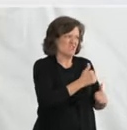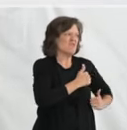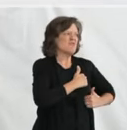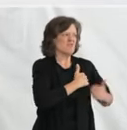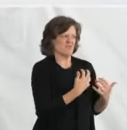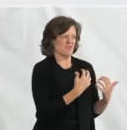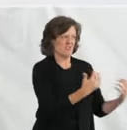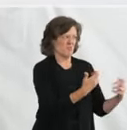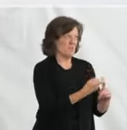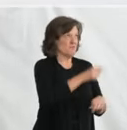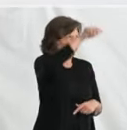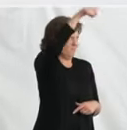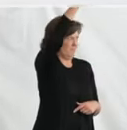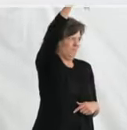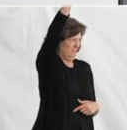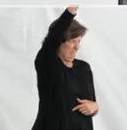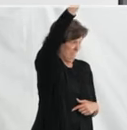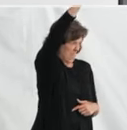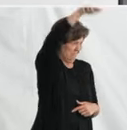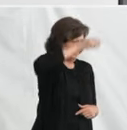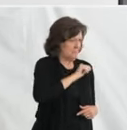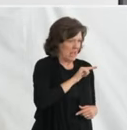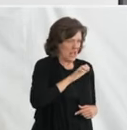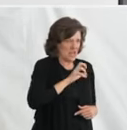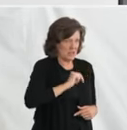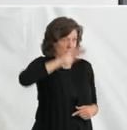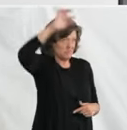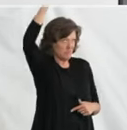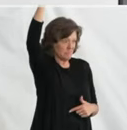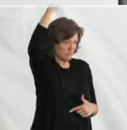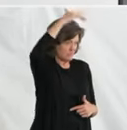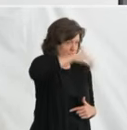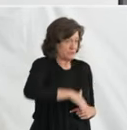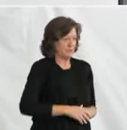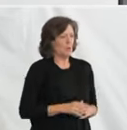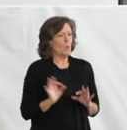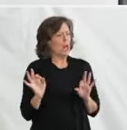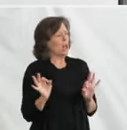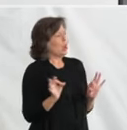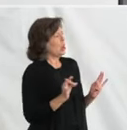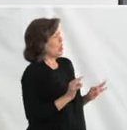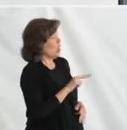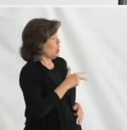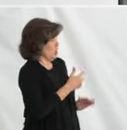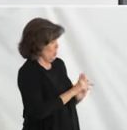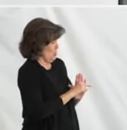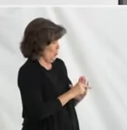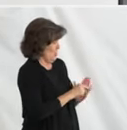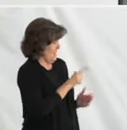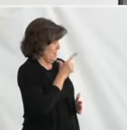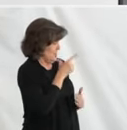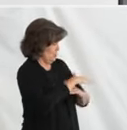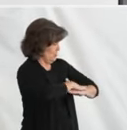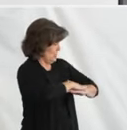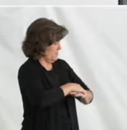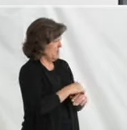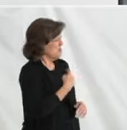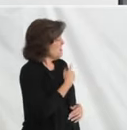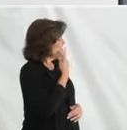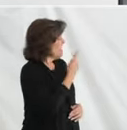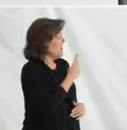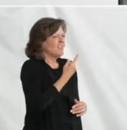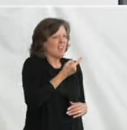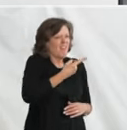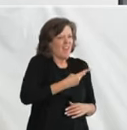I think you know what I'm talking about. We turned around to look at the third grade lunch table, and about half the boys were back there. They were making